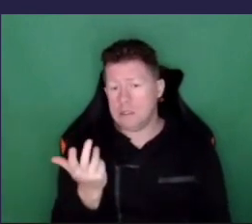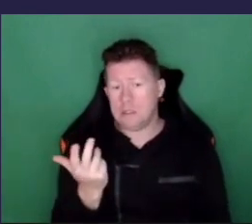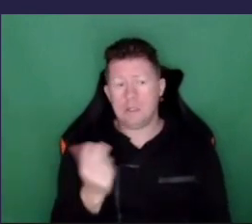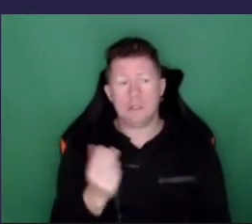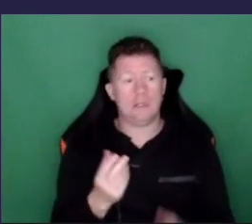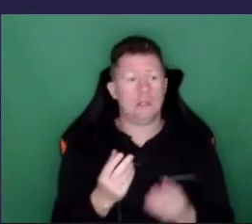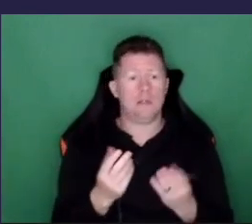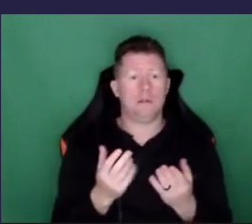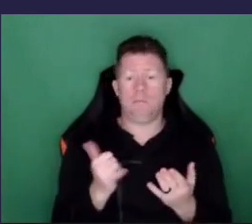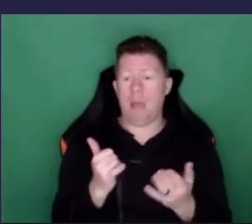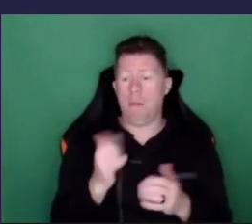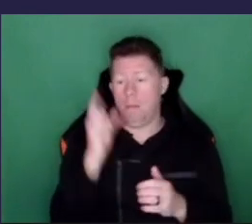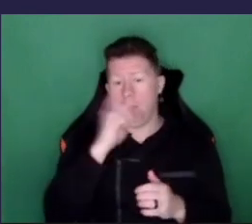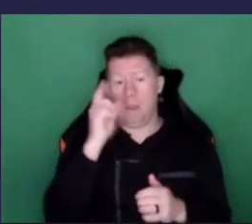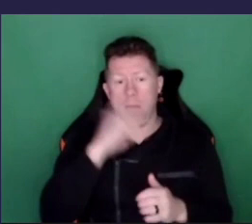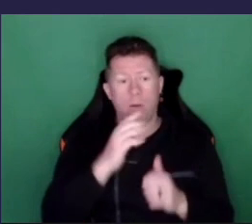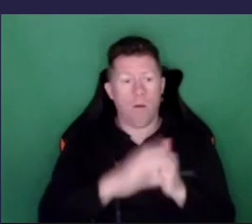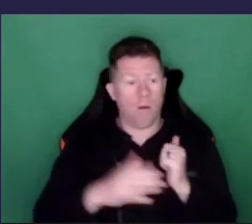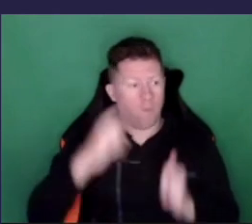something they had never thought of.